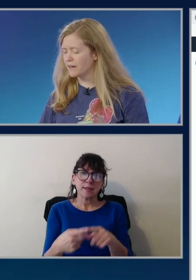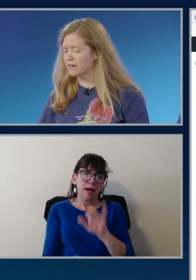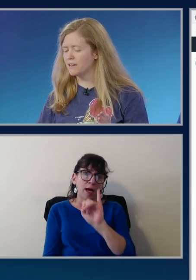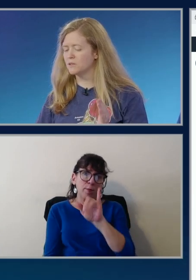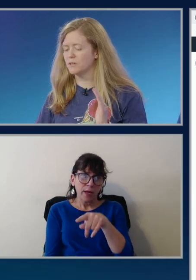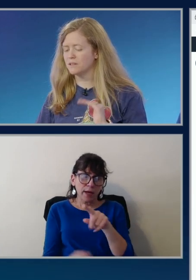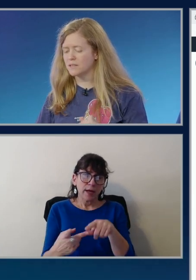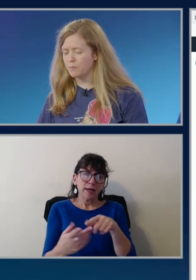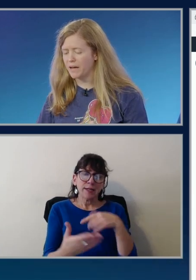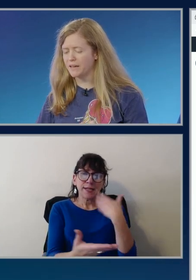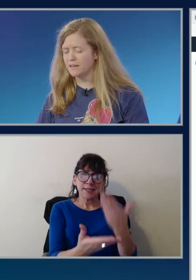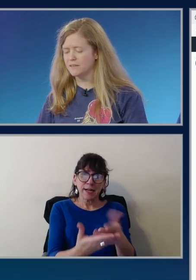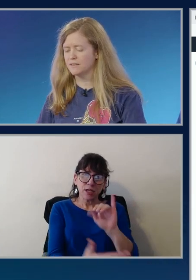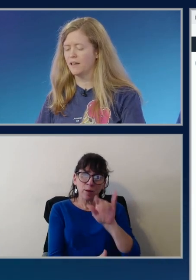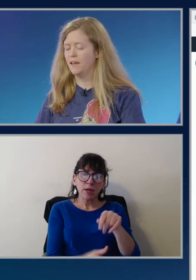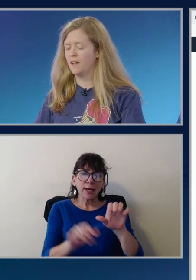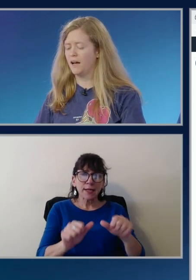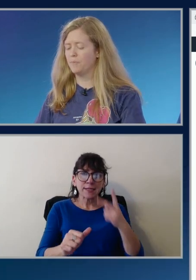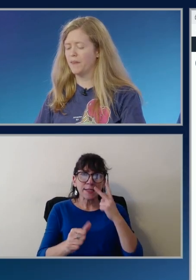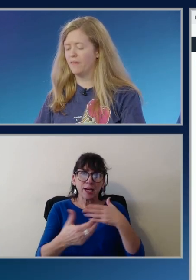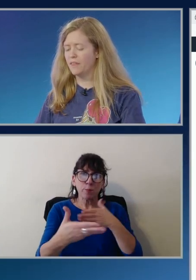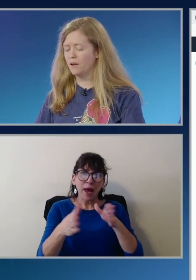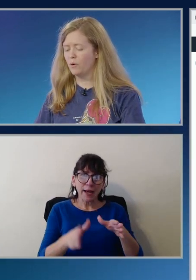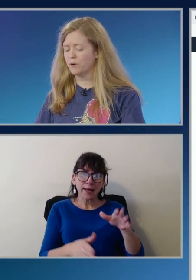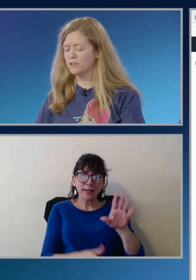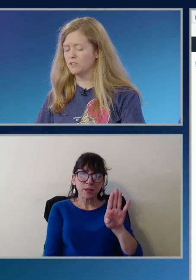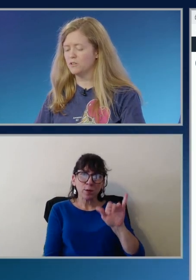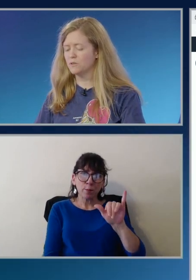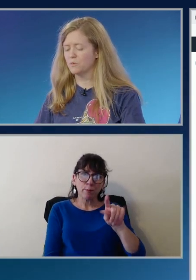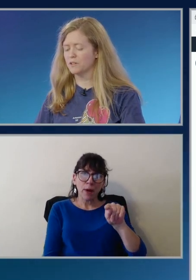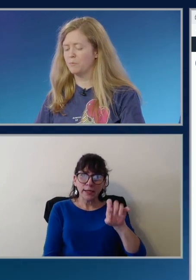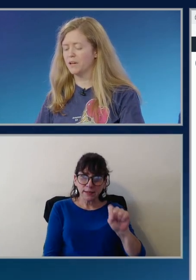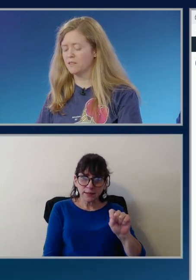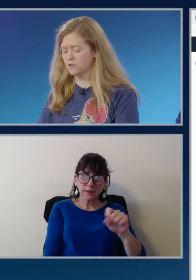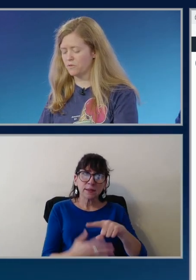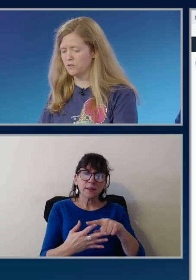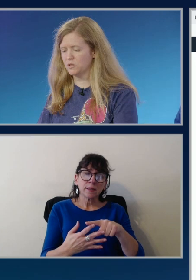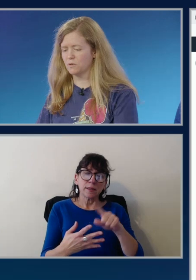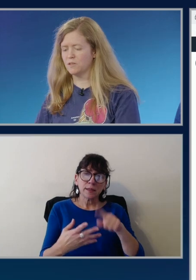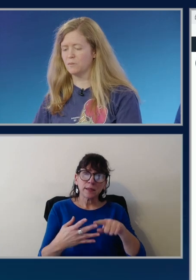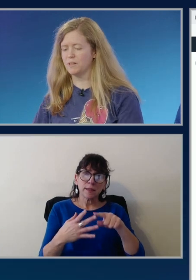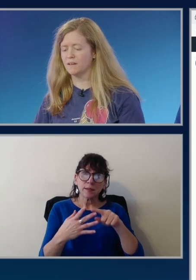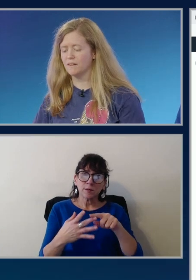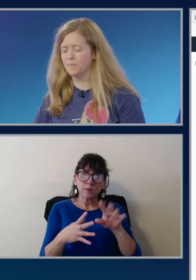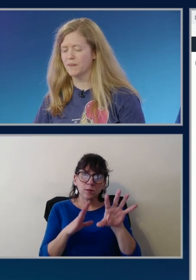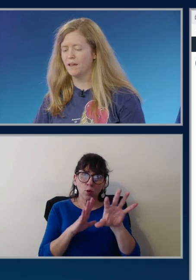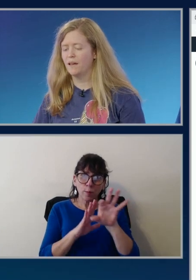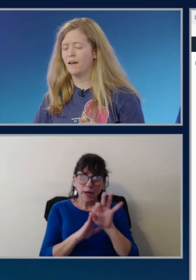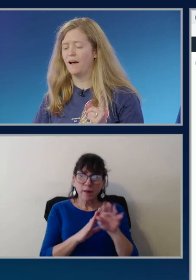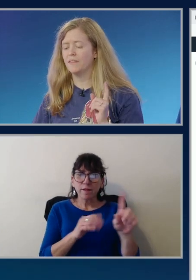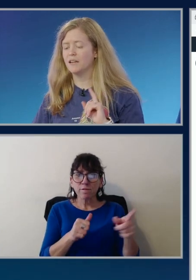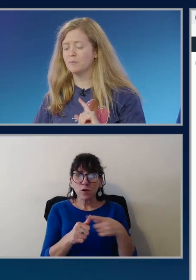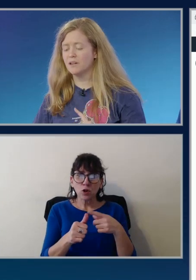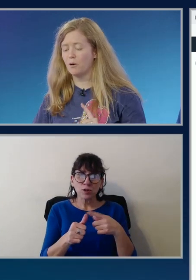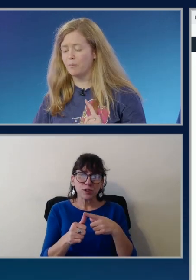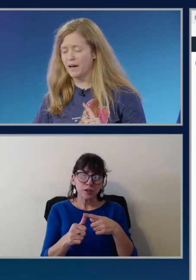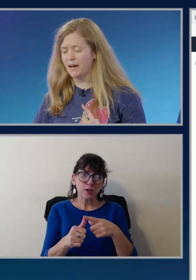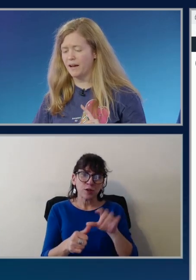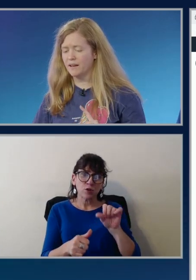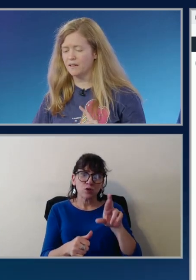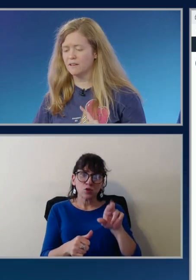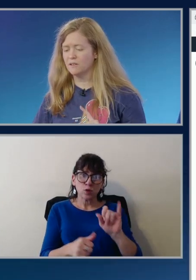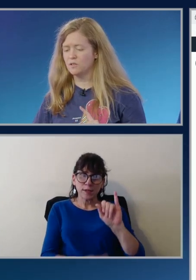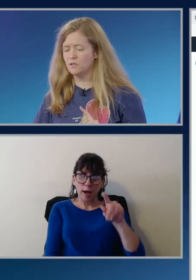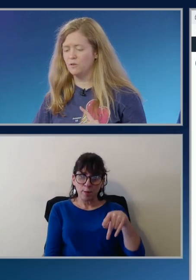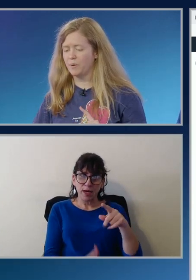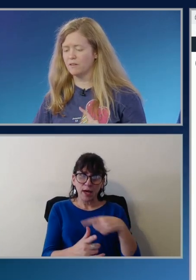see packets, we can see bytes. And then what we're going to do is we're going to pick this first source IP, and then I'm going to go